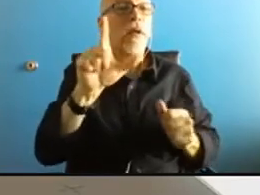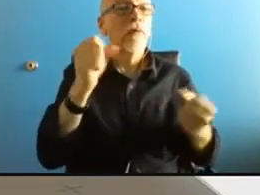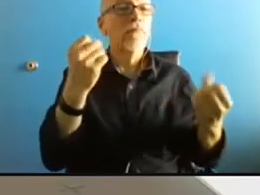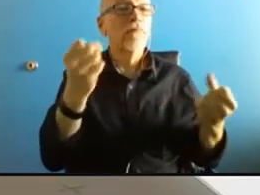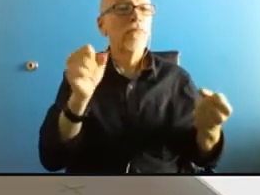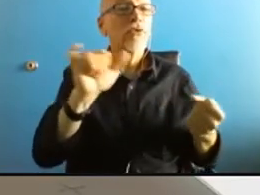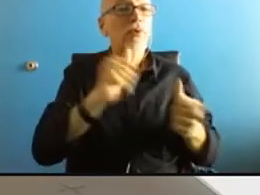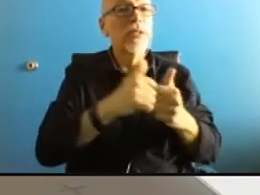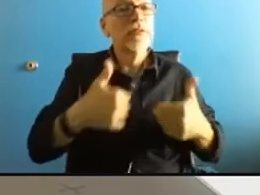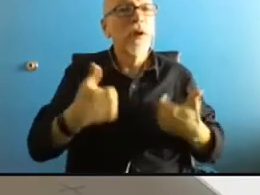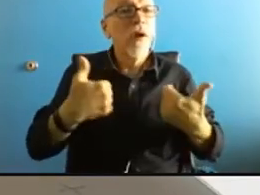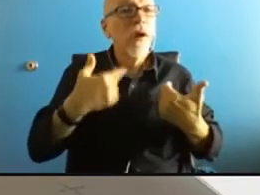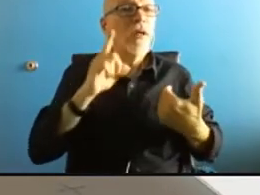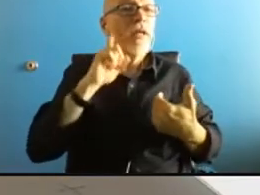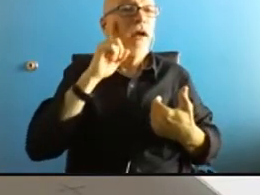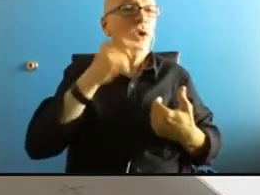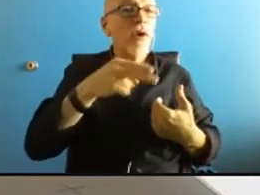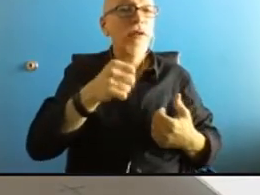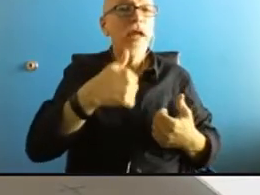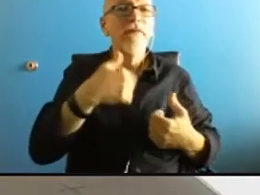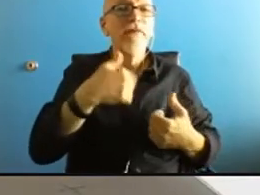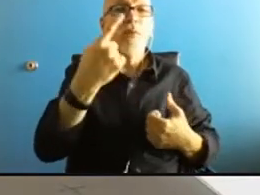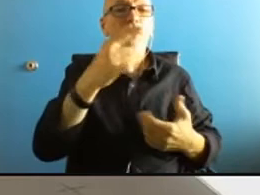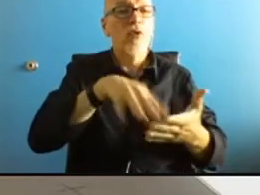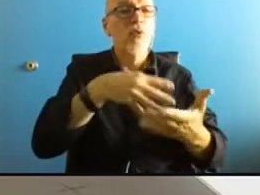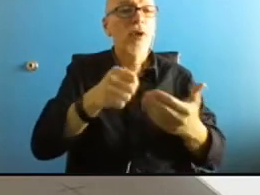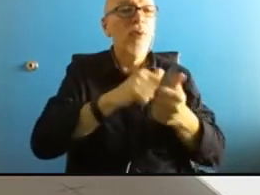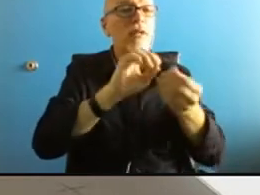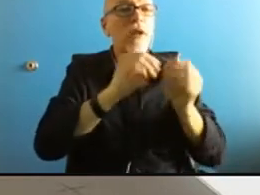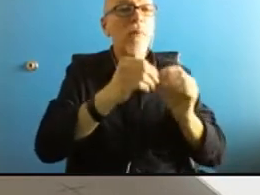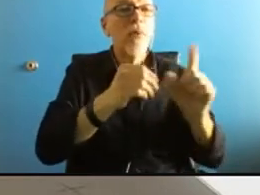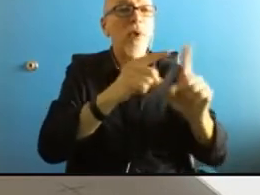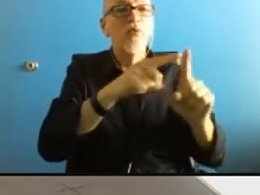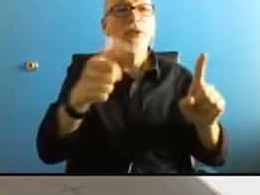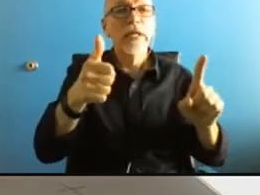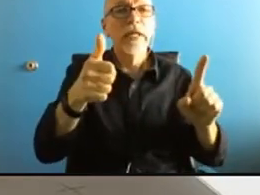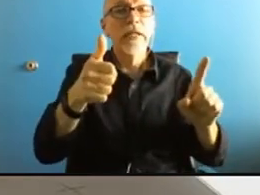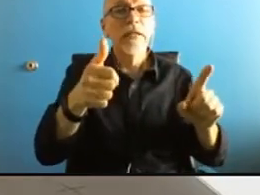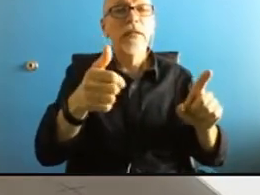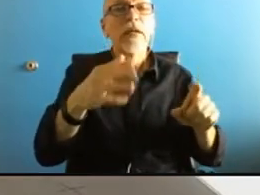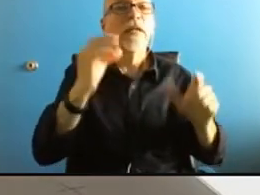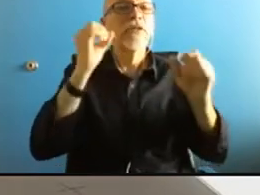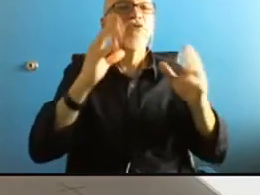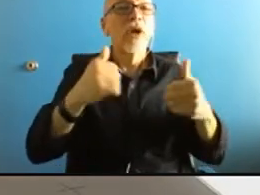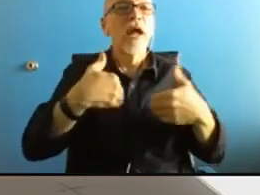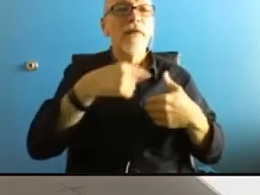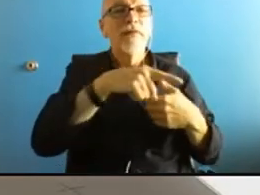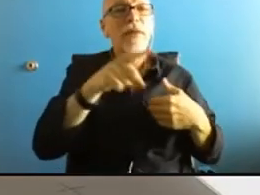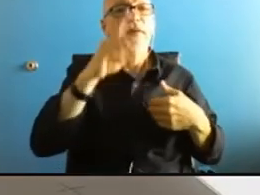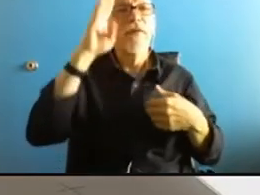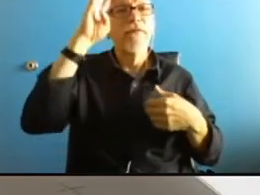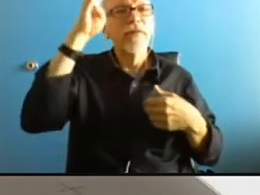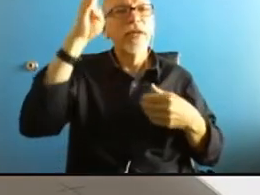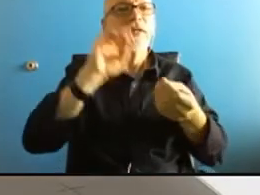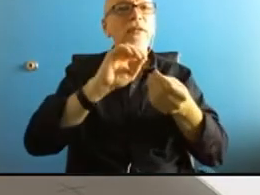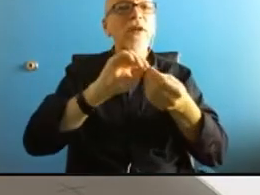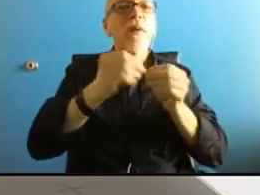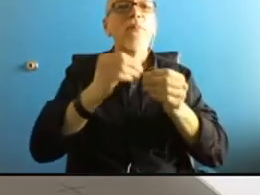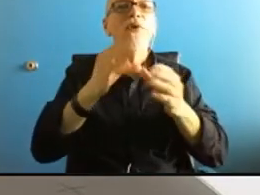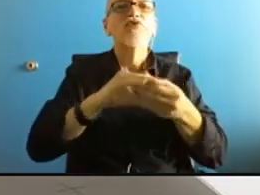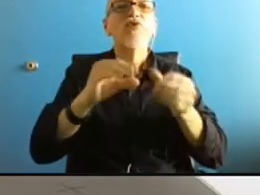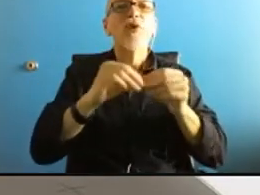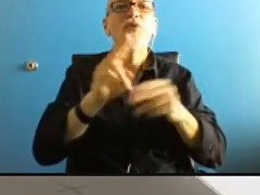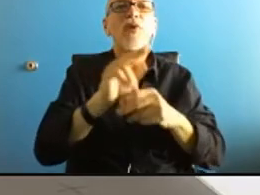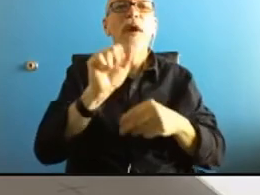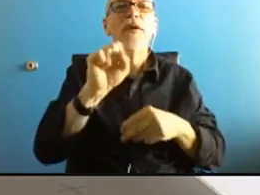hard of hearing, you could have one grid that had numbers 1 through 10, and the teacher could have them invent a number story using ASL.